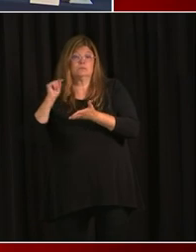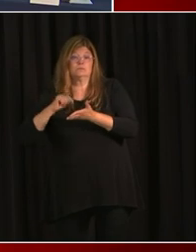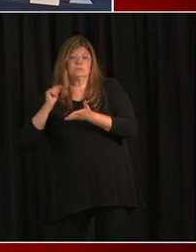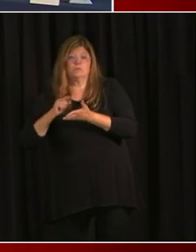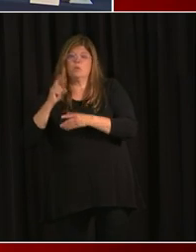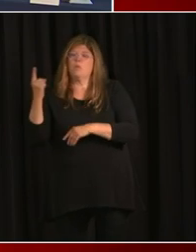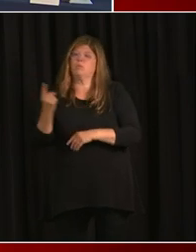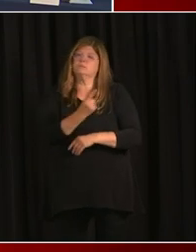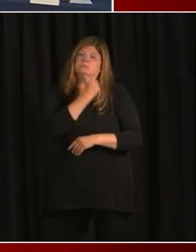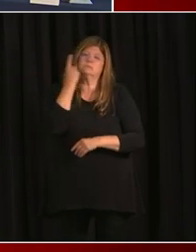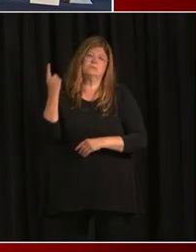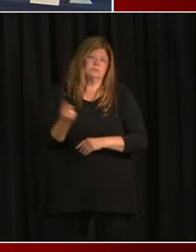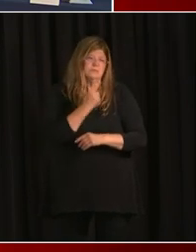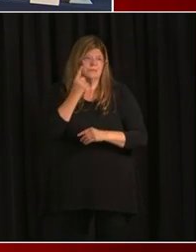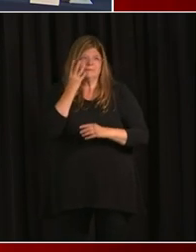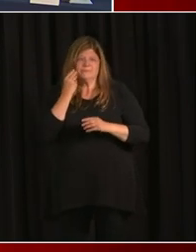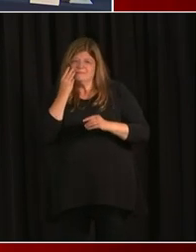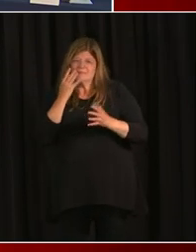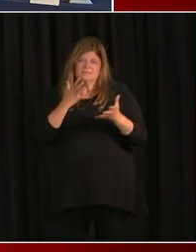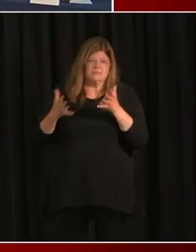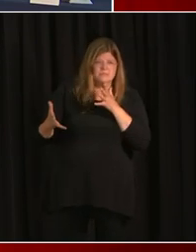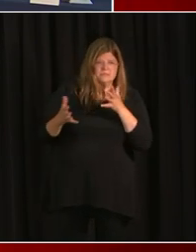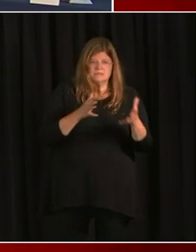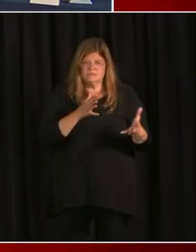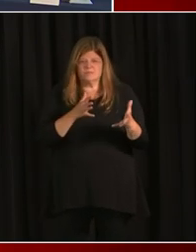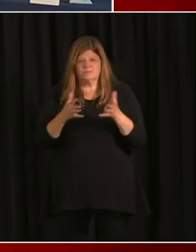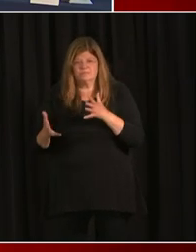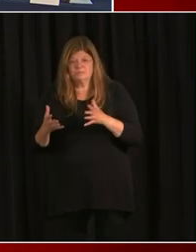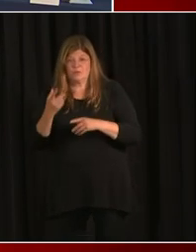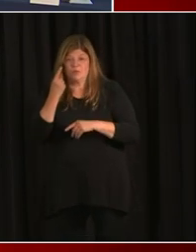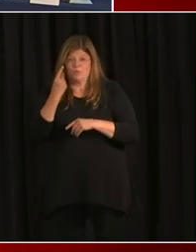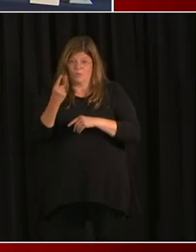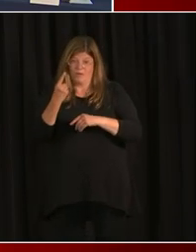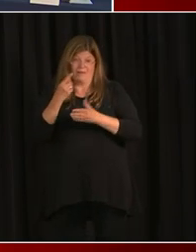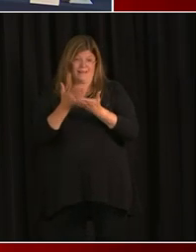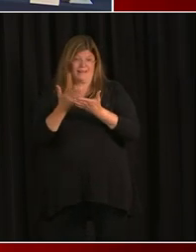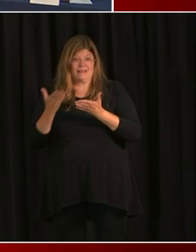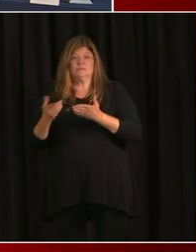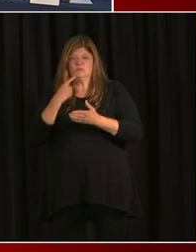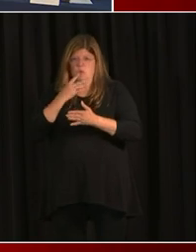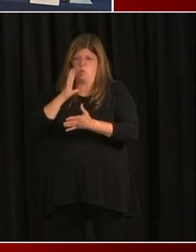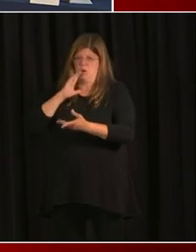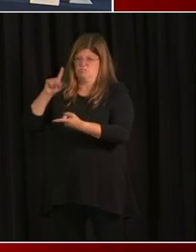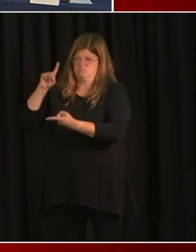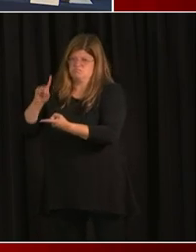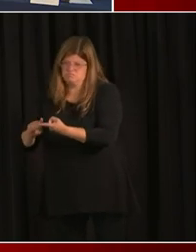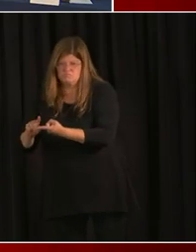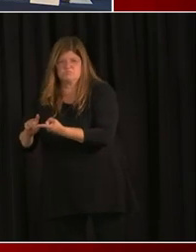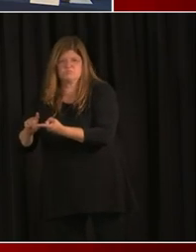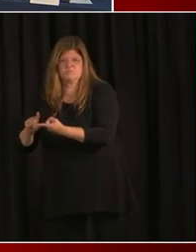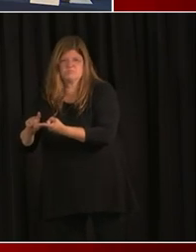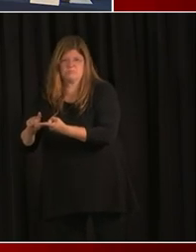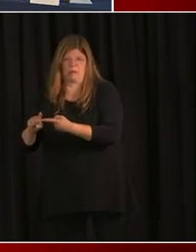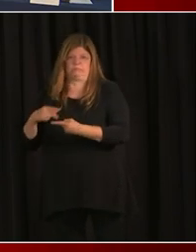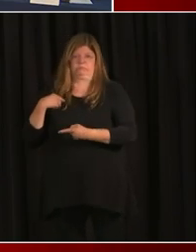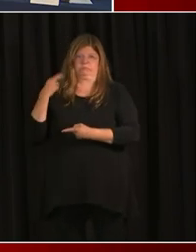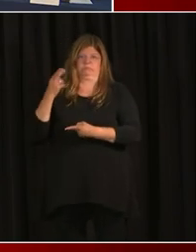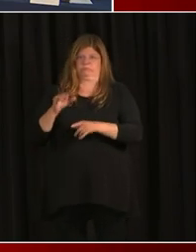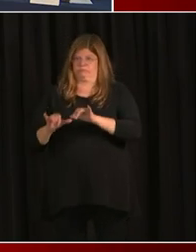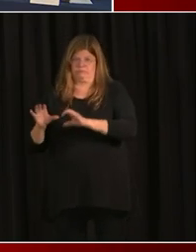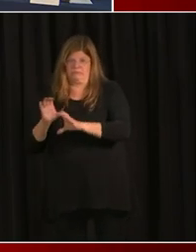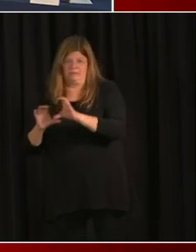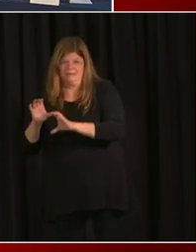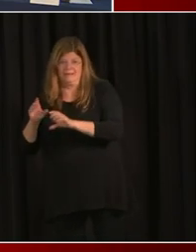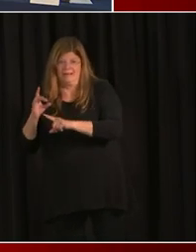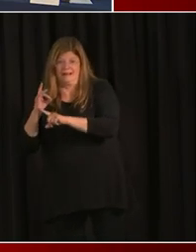the time, it's one thing to say that you're going to reduce something, but if we discover 8 months